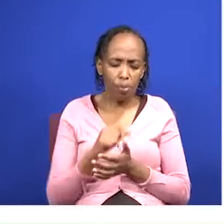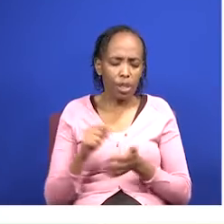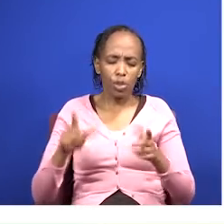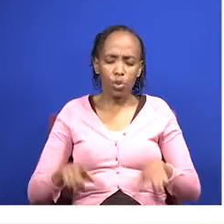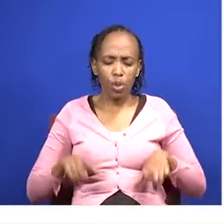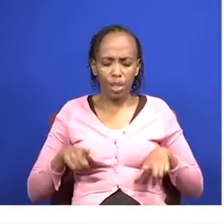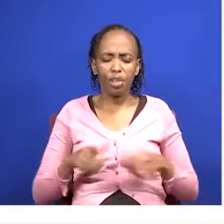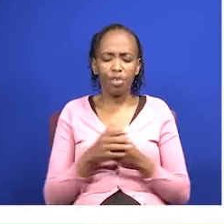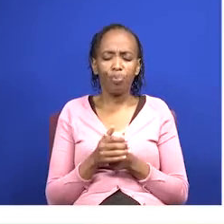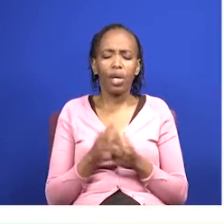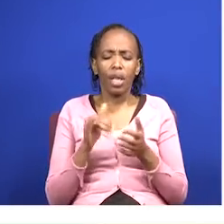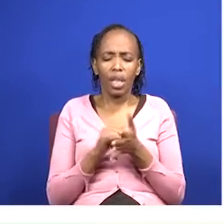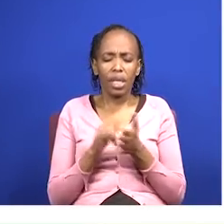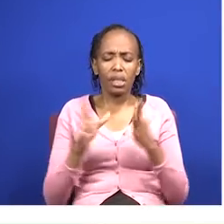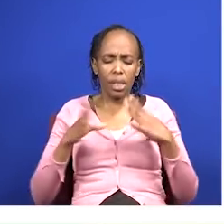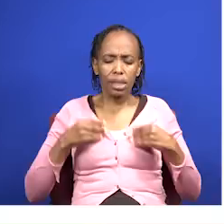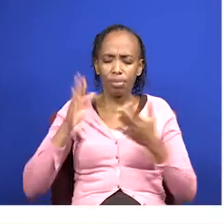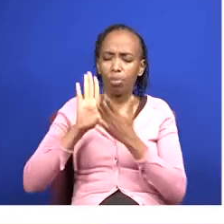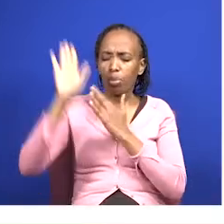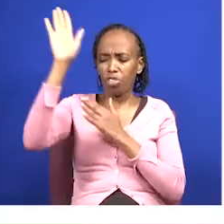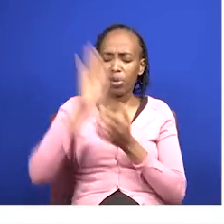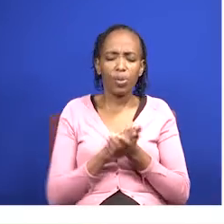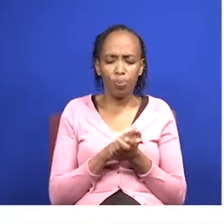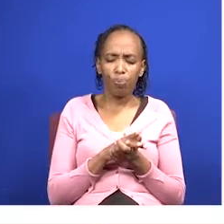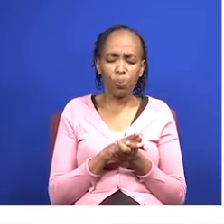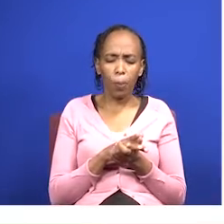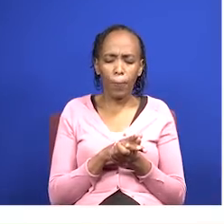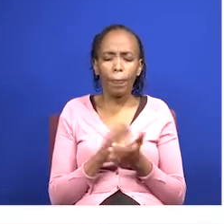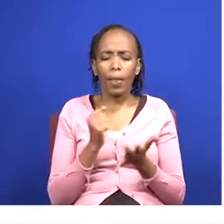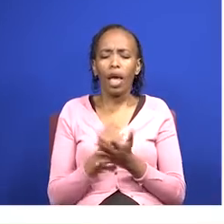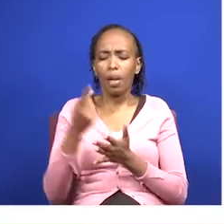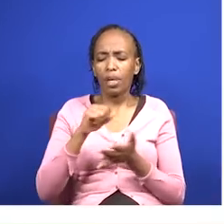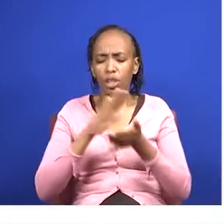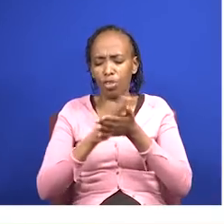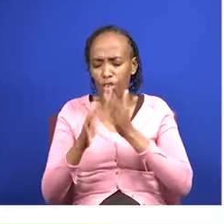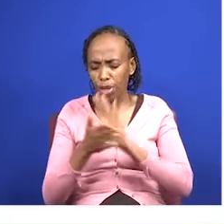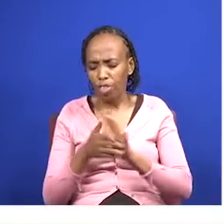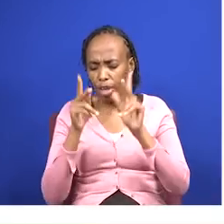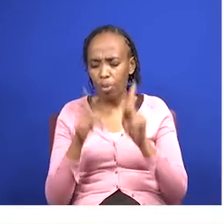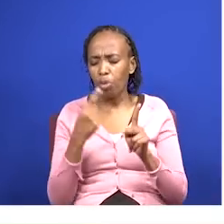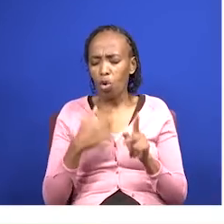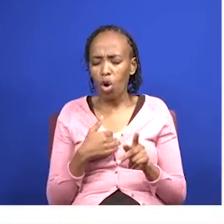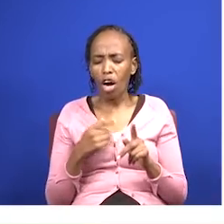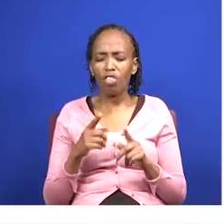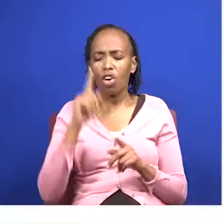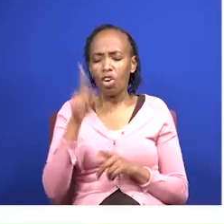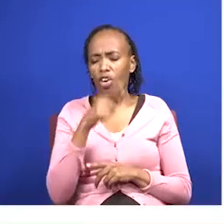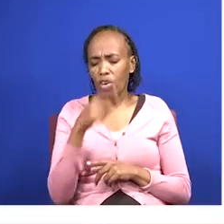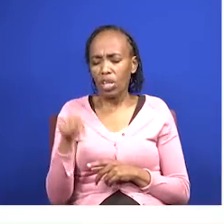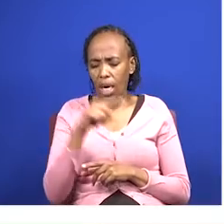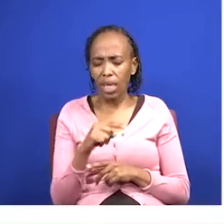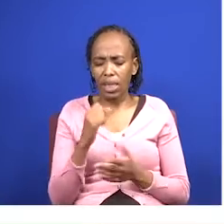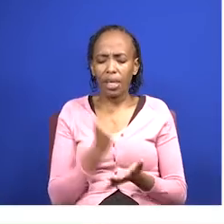us to live a life that is acceptable before you. Help us to forgive those who have